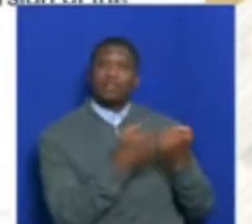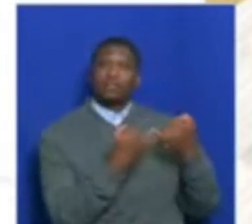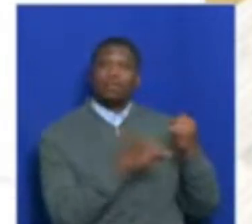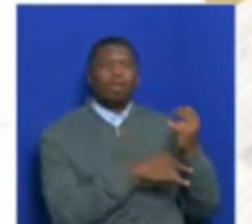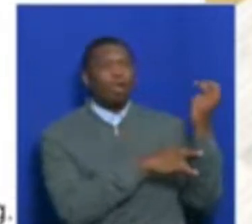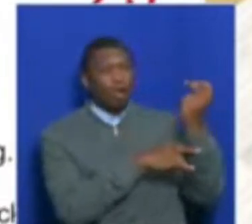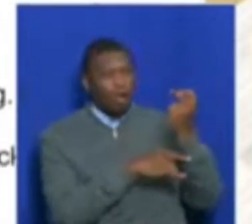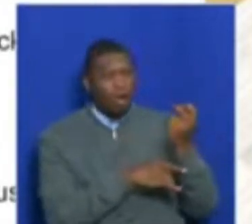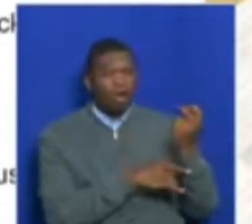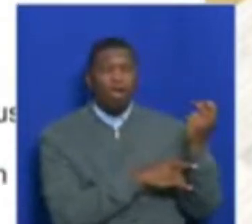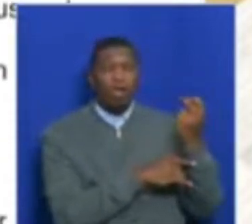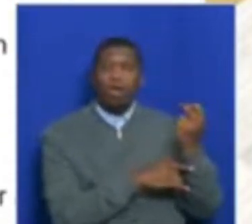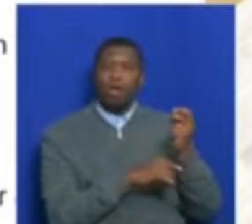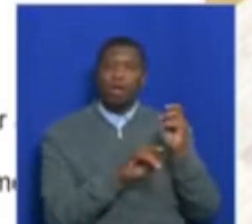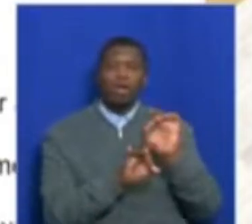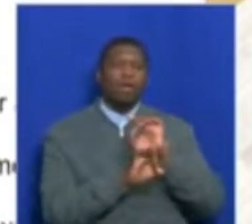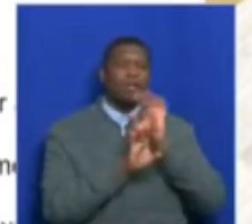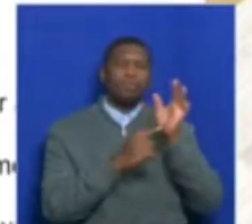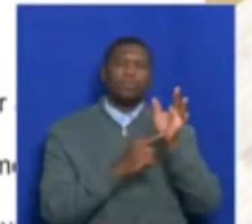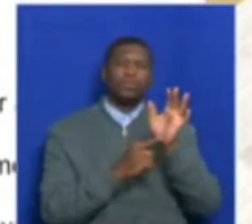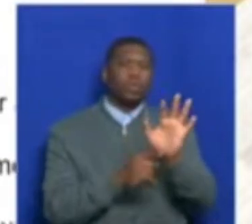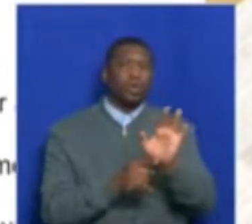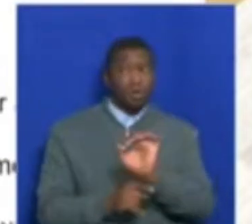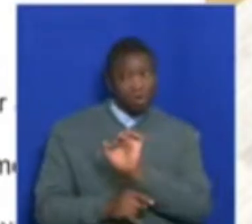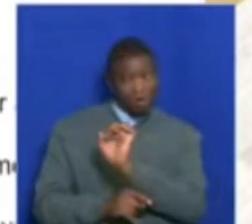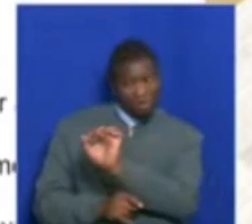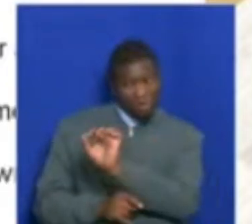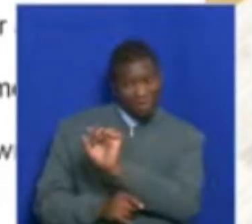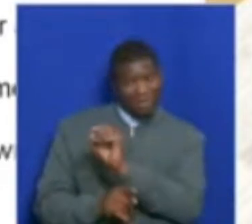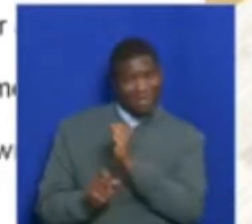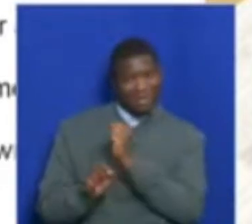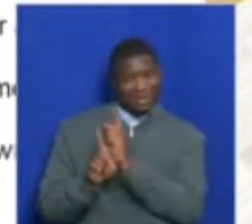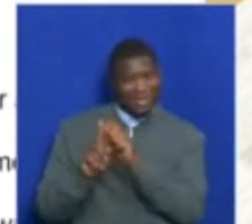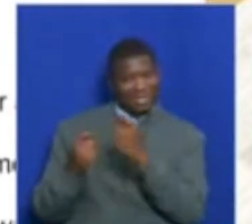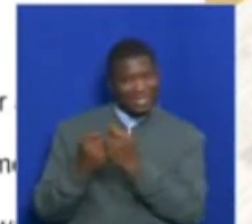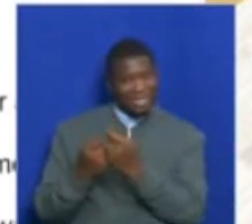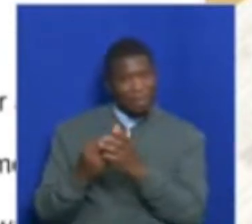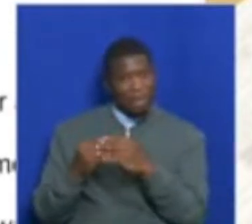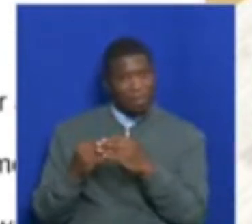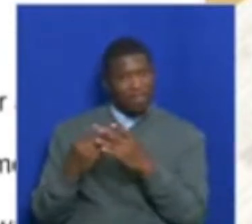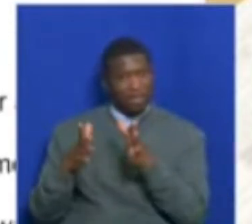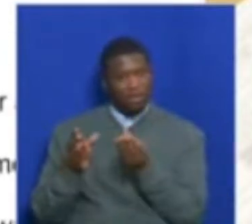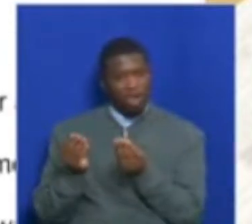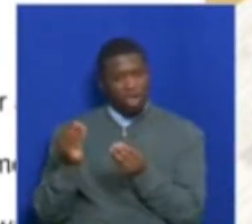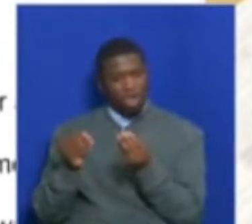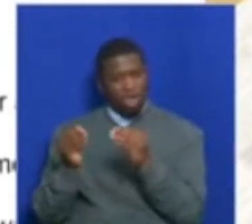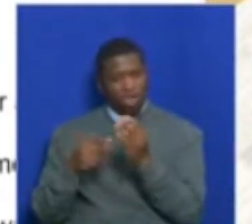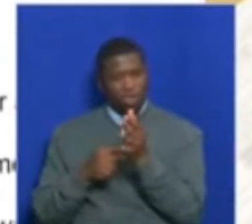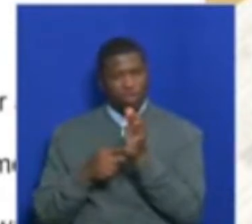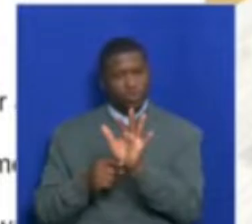version of the task team members are fabricated to cover up an unjustified